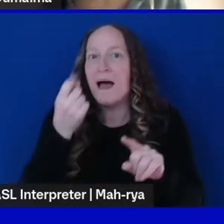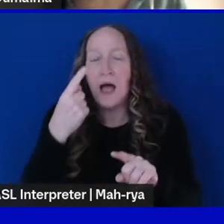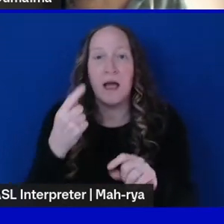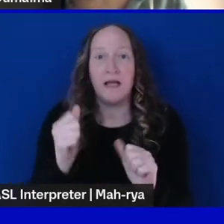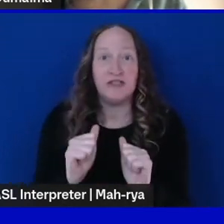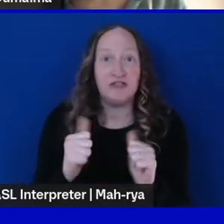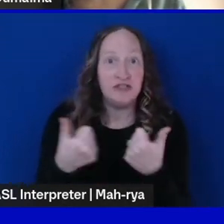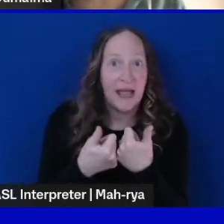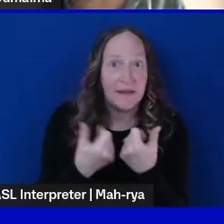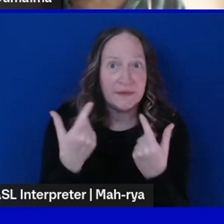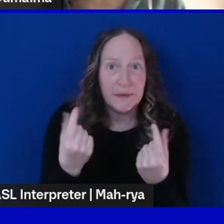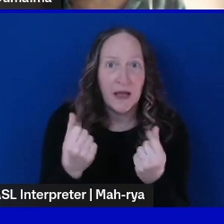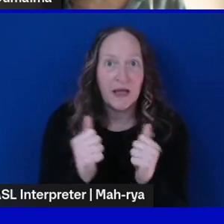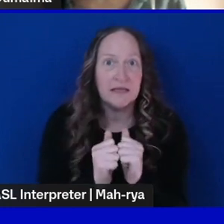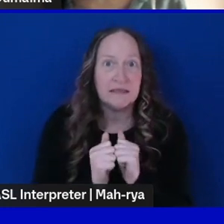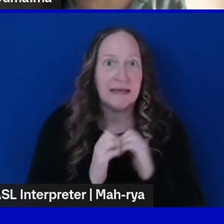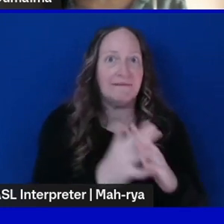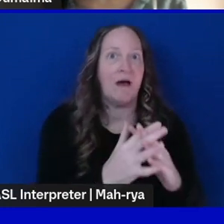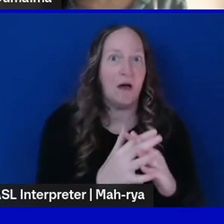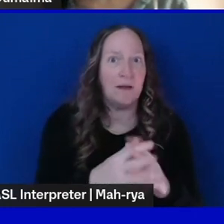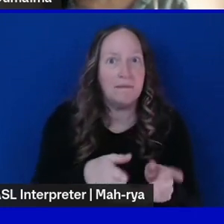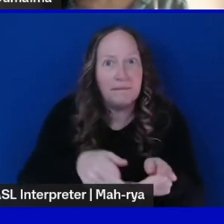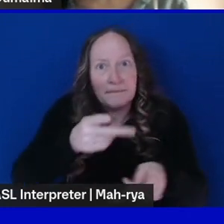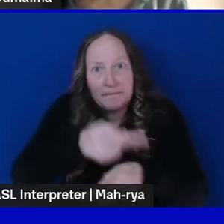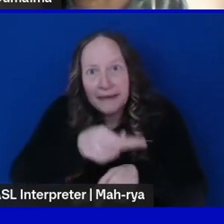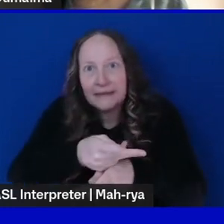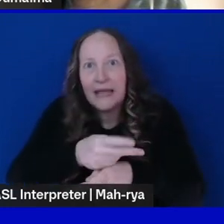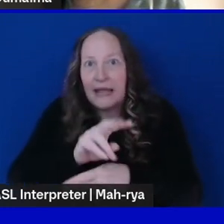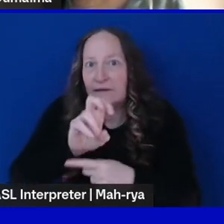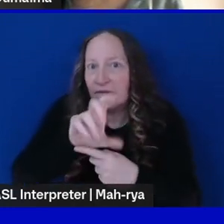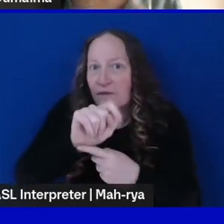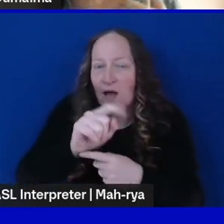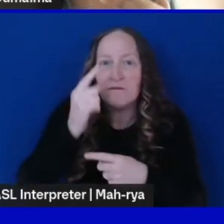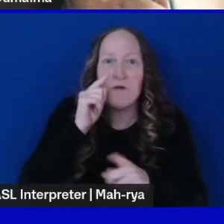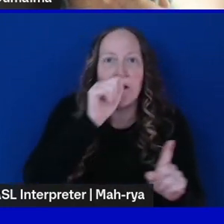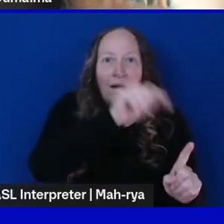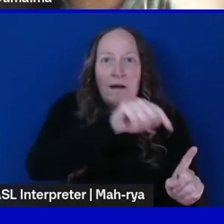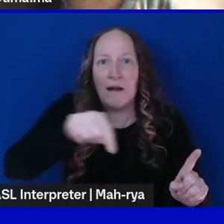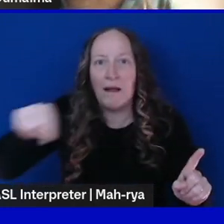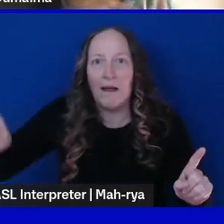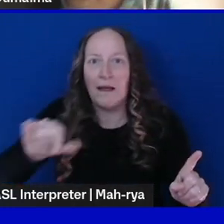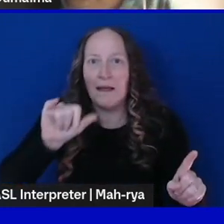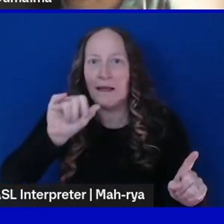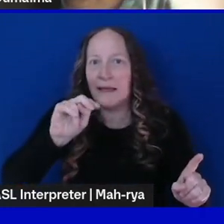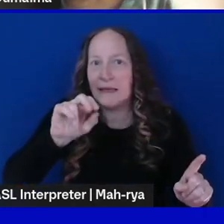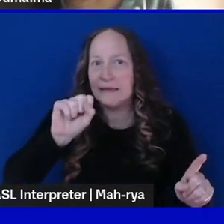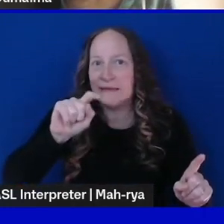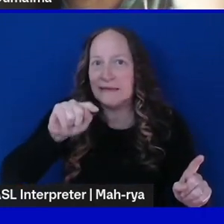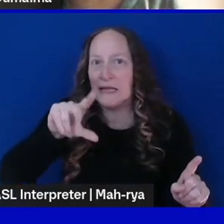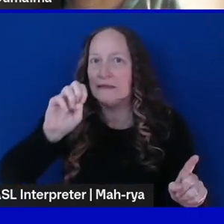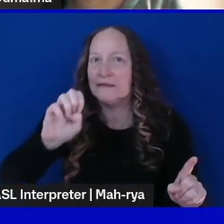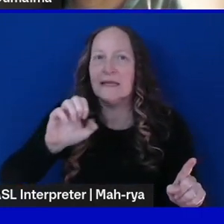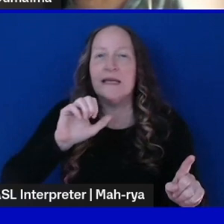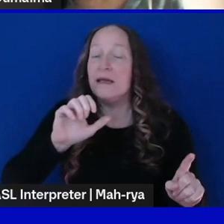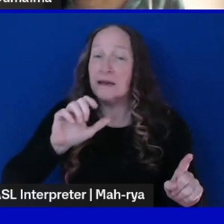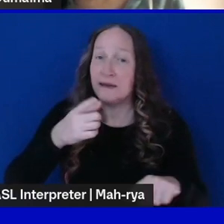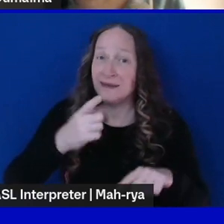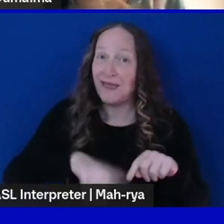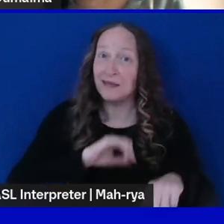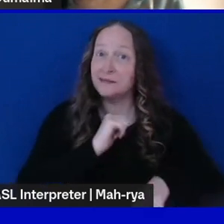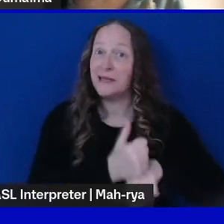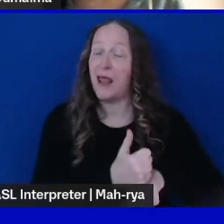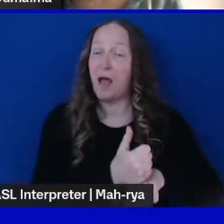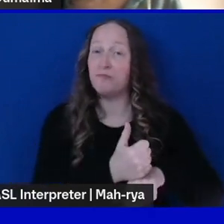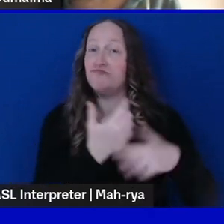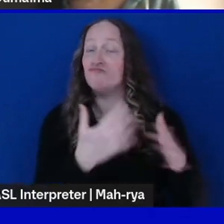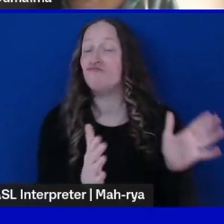and maintaining these Vault instances across multiple environments. And it's not just about setting them up once and forgetting about it. We